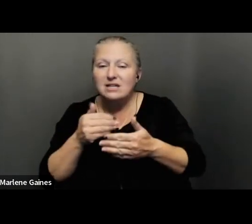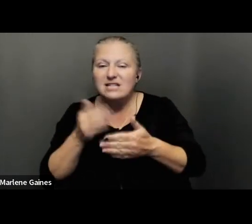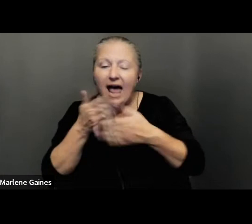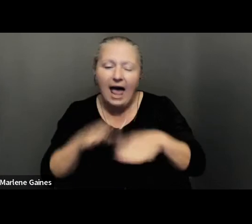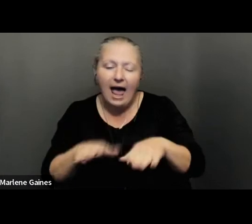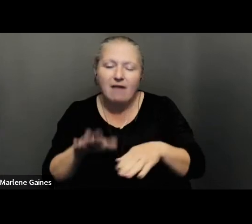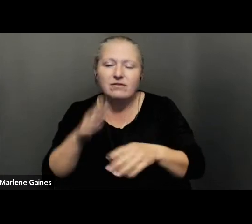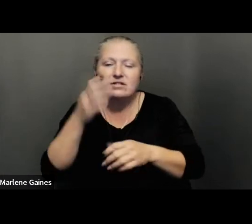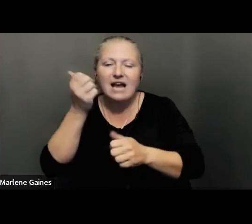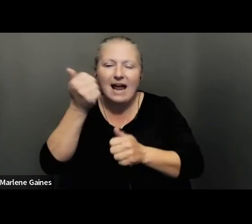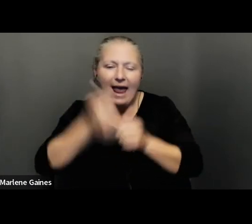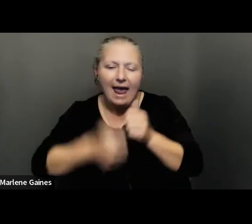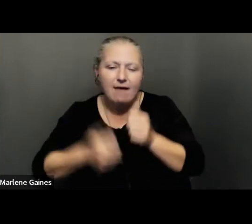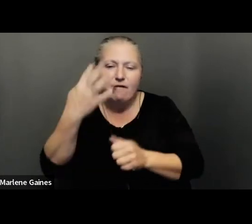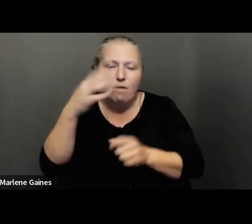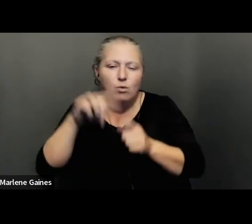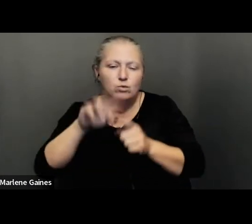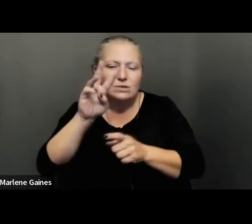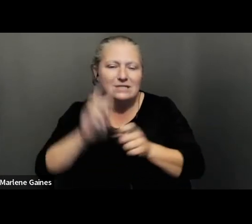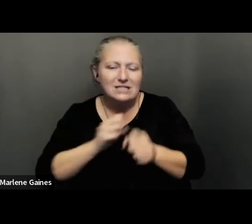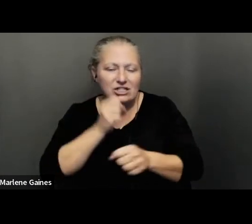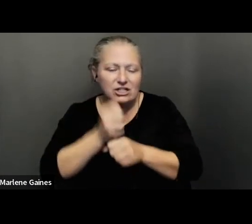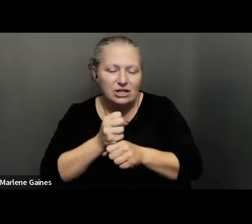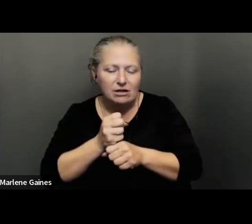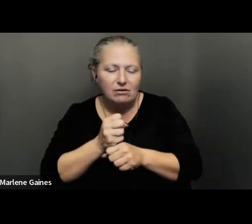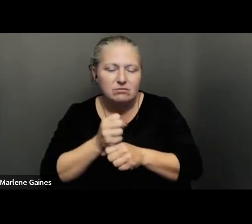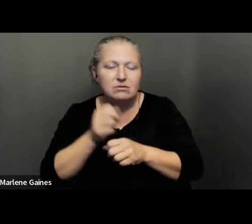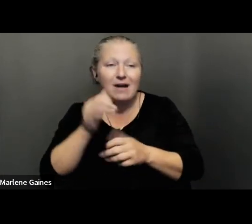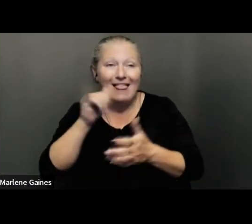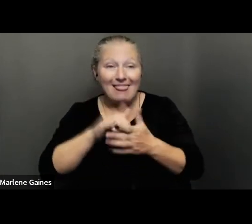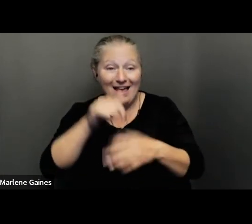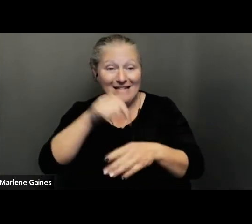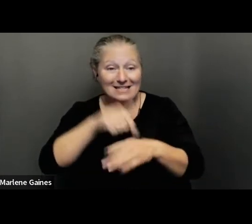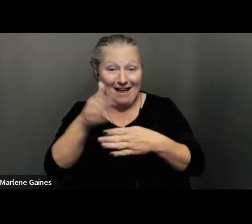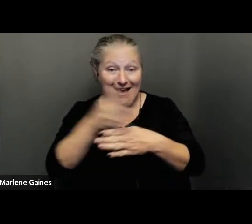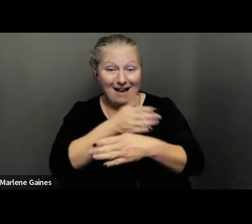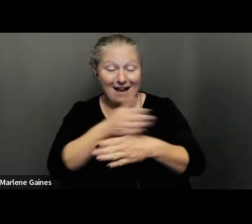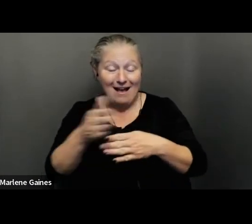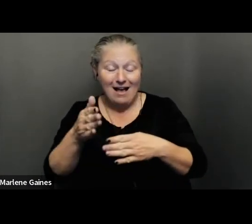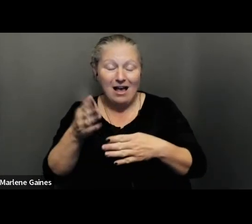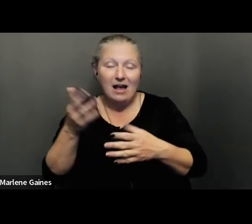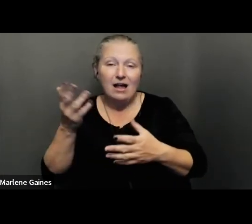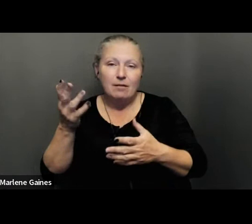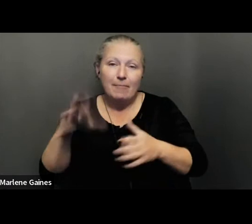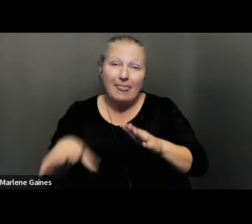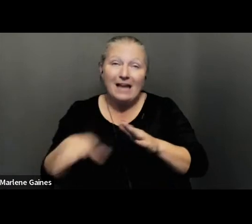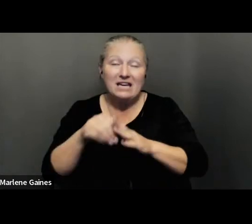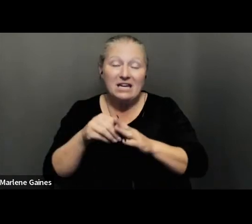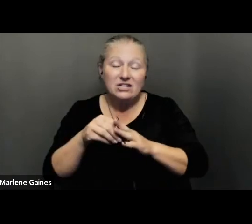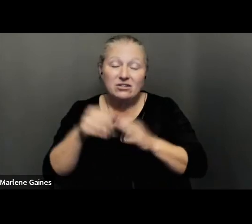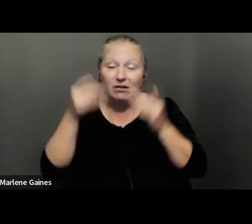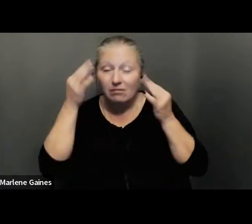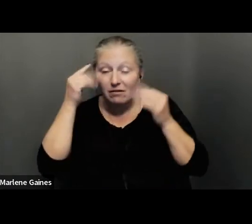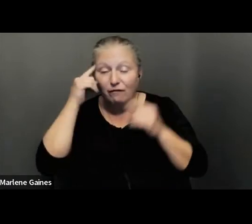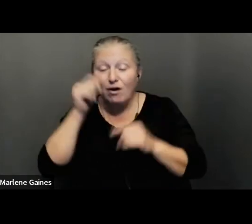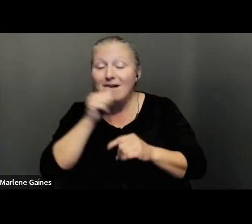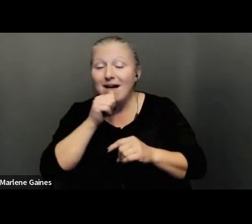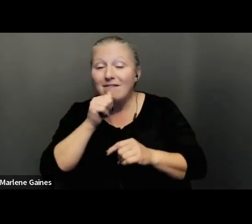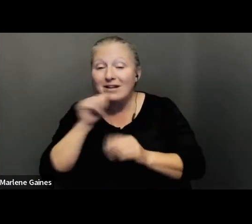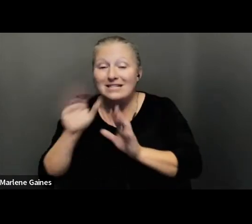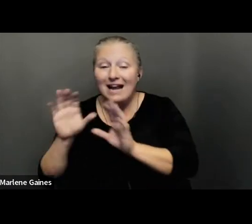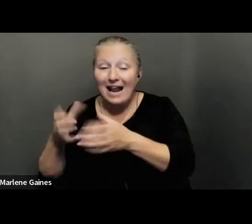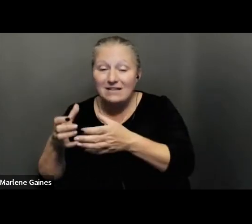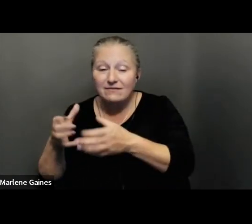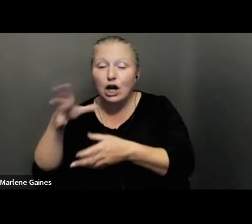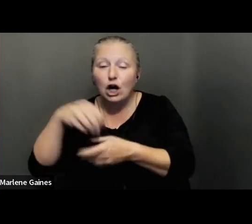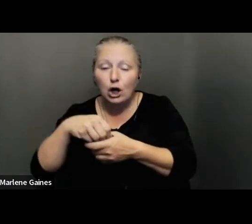to 6 years. So apart from that time span, the additional rationale for the confidential reclassification